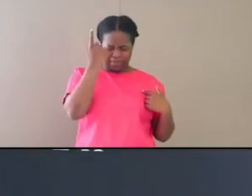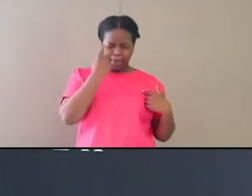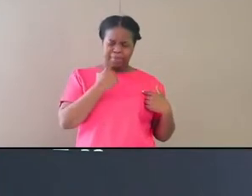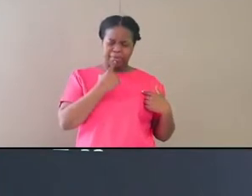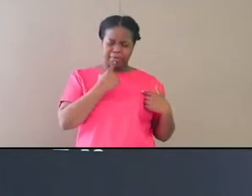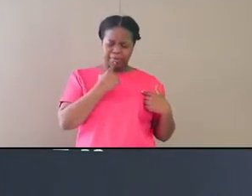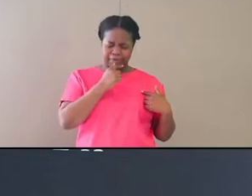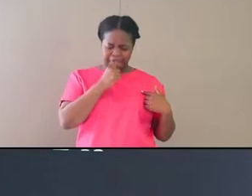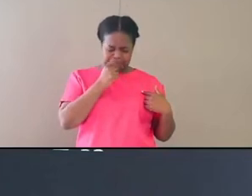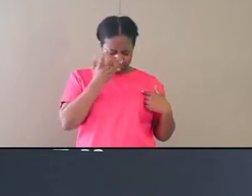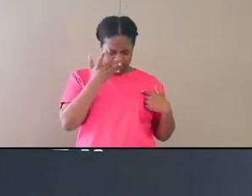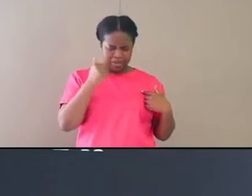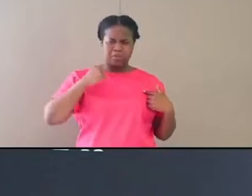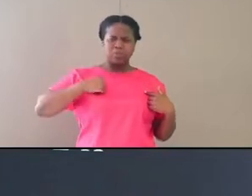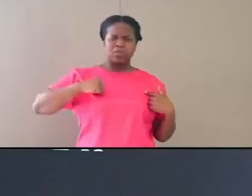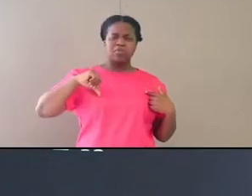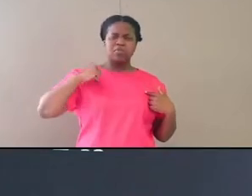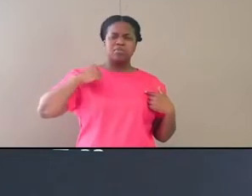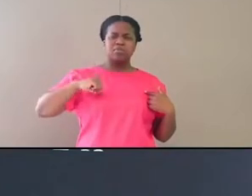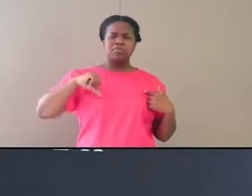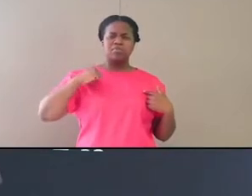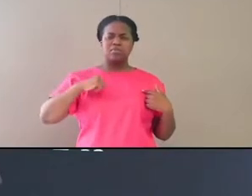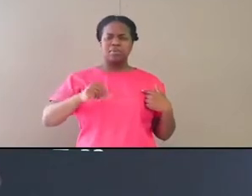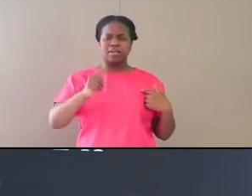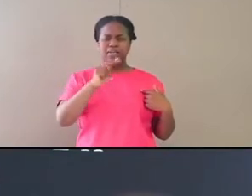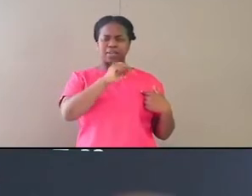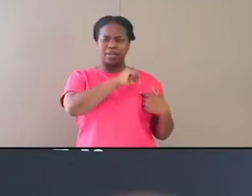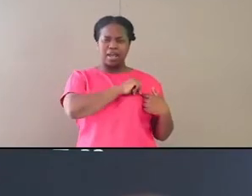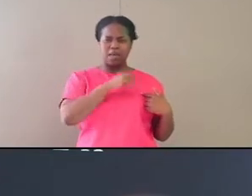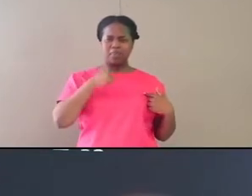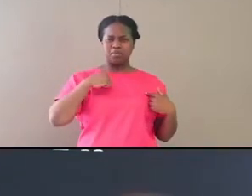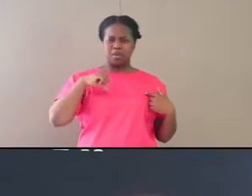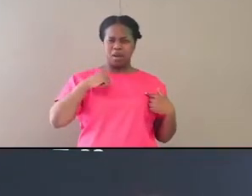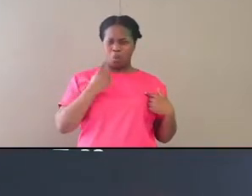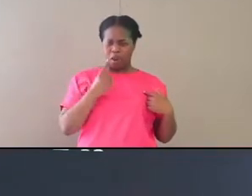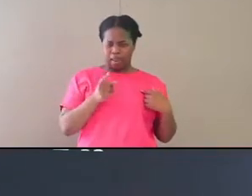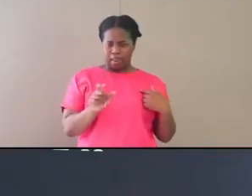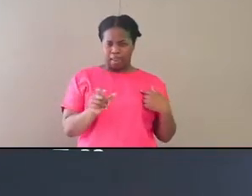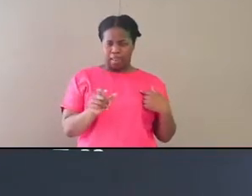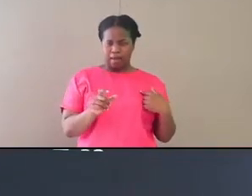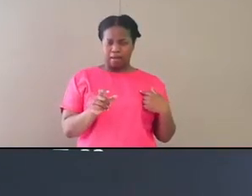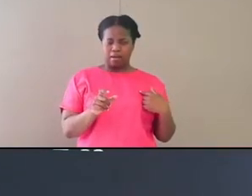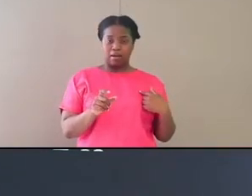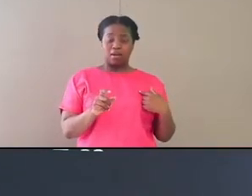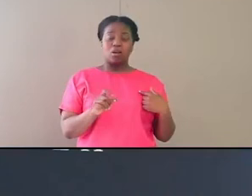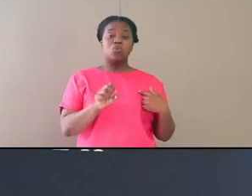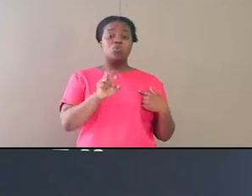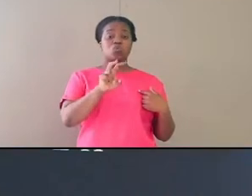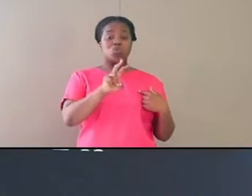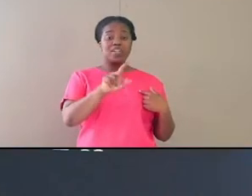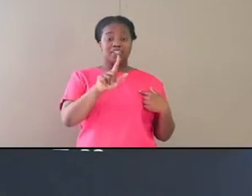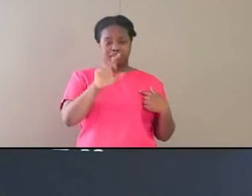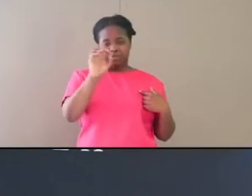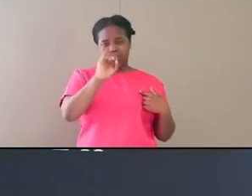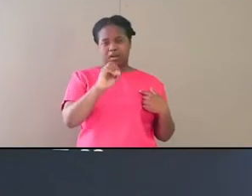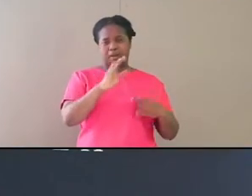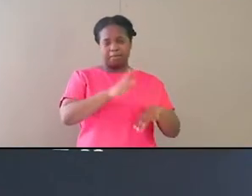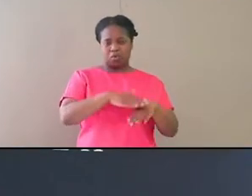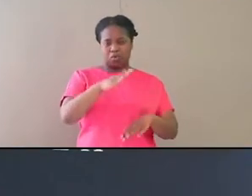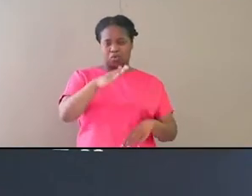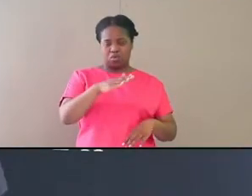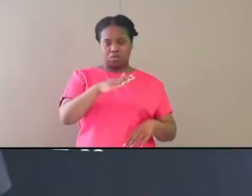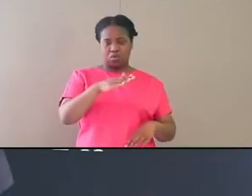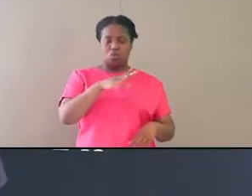like the poorest municipality in South Africa. That's where the stunting is higher than 27%, right? Because averages